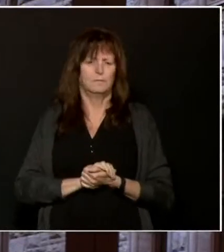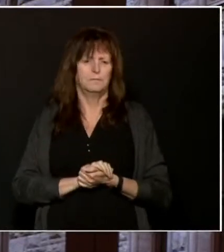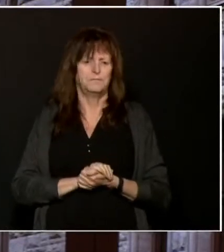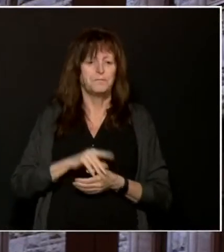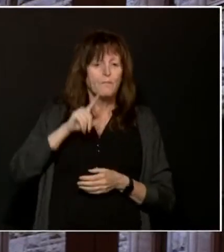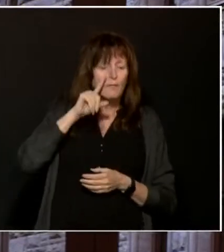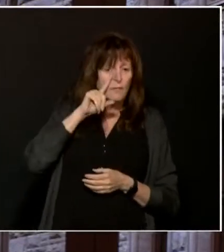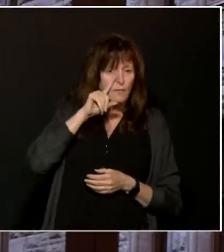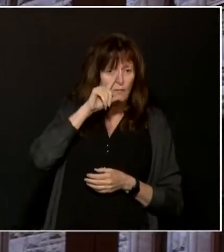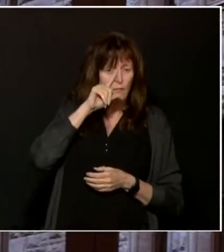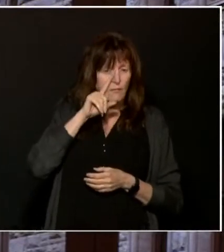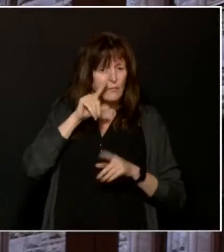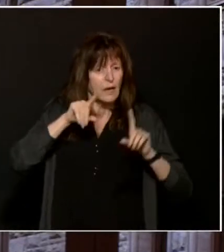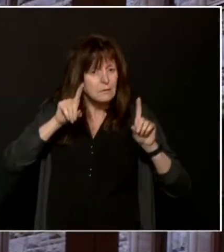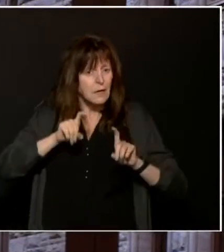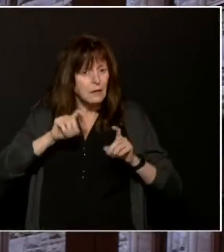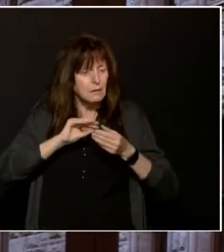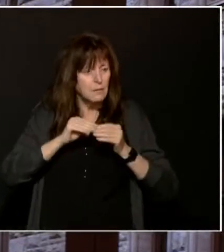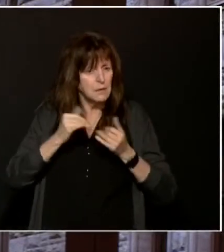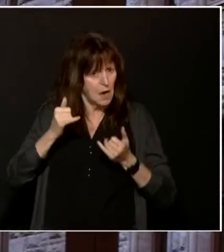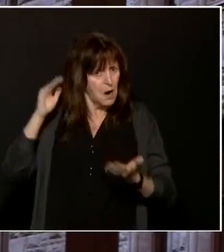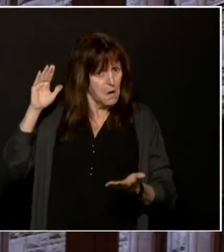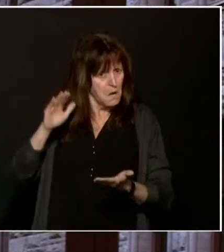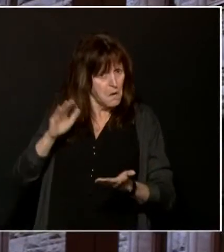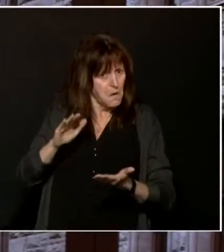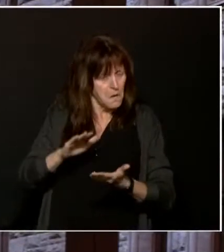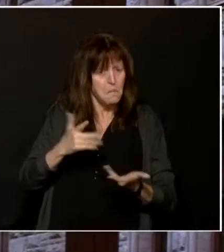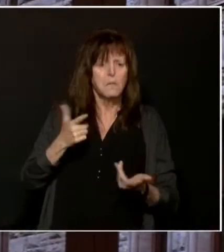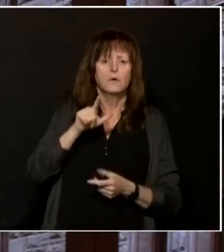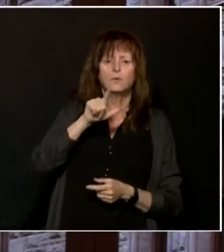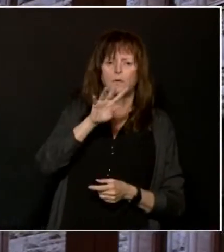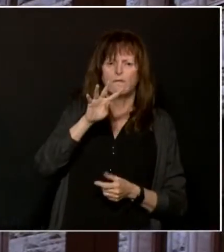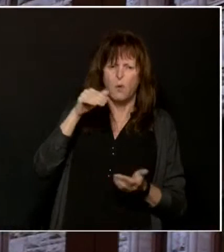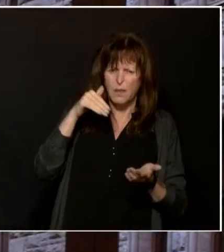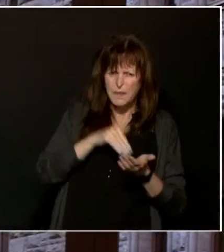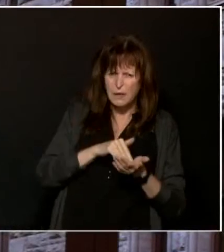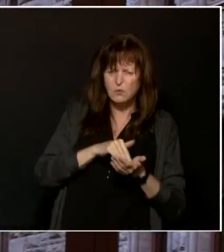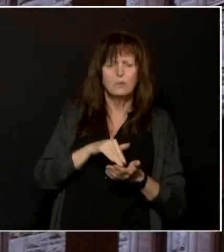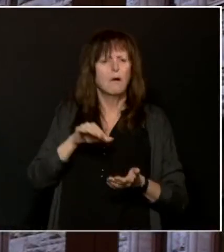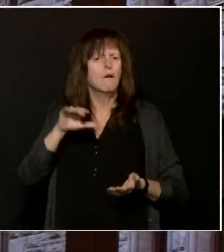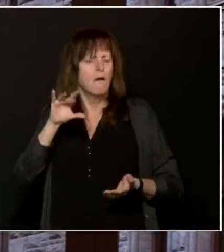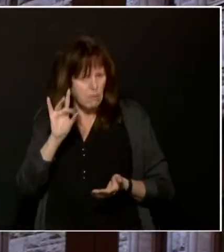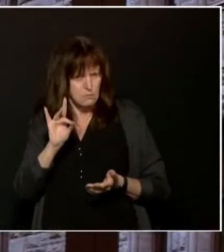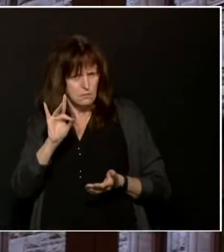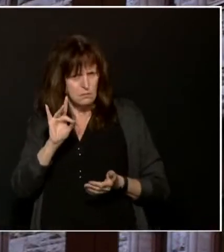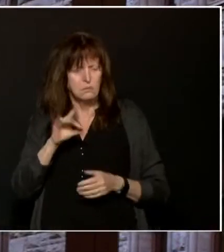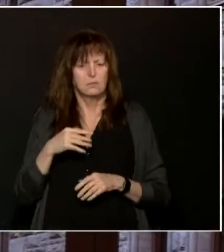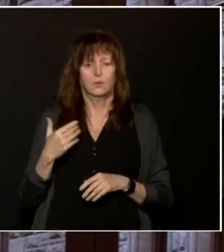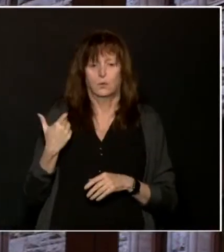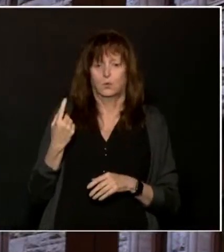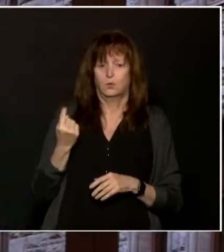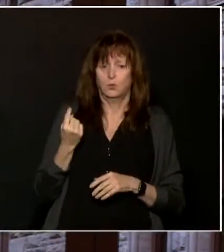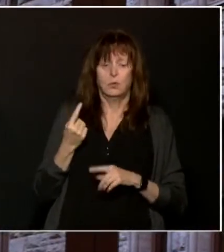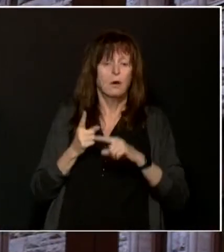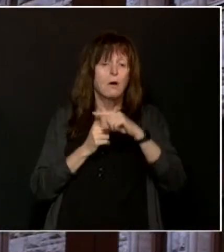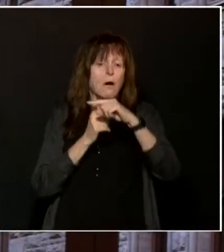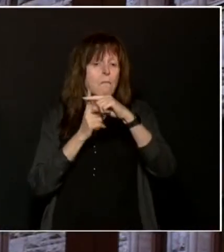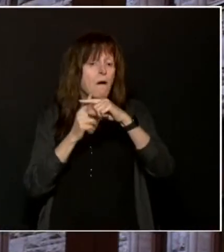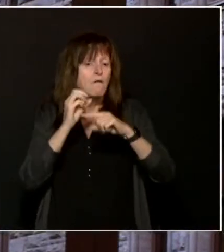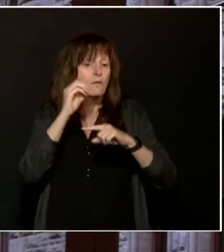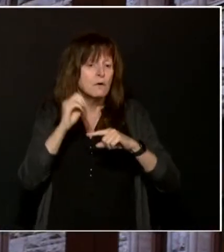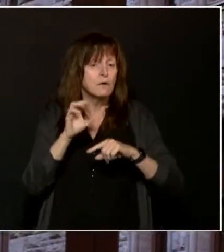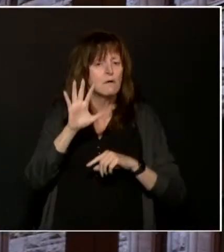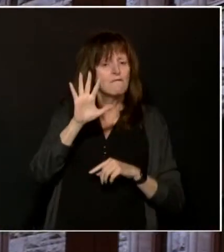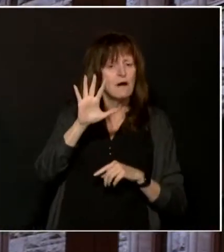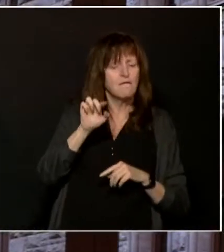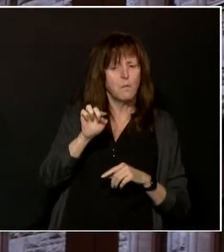dropping. We had 24,008 tests processed Tuesday with a positivity of 5.3%. And